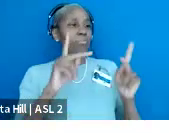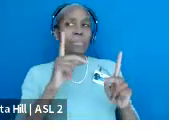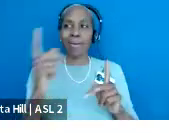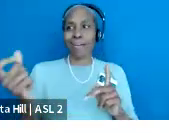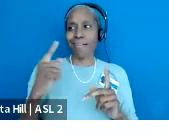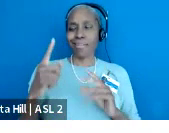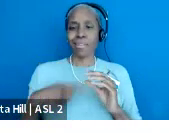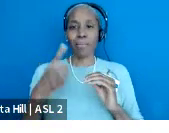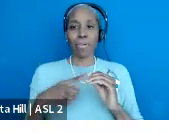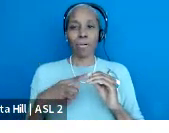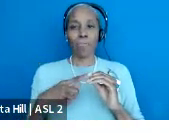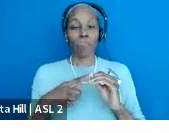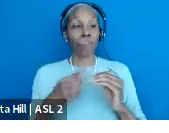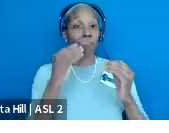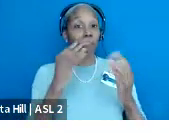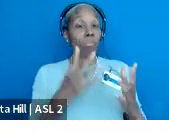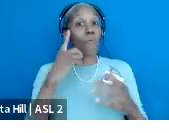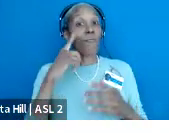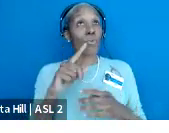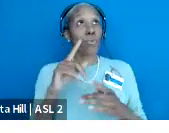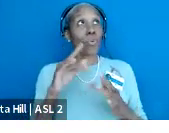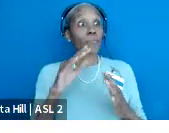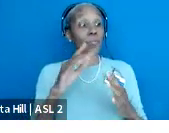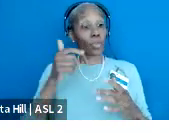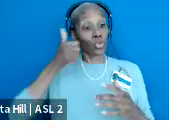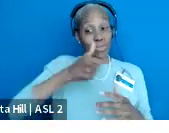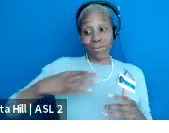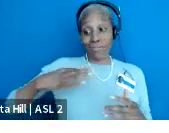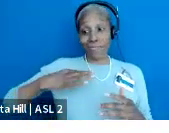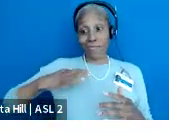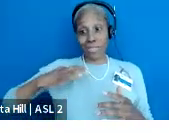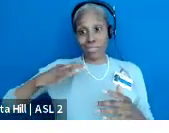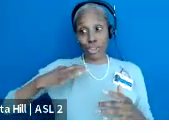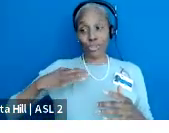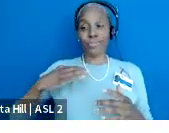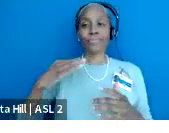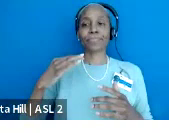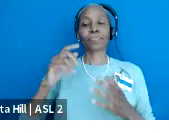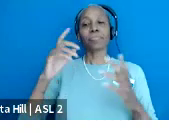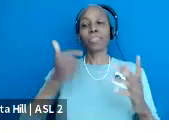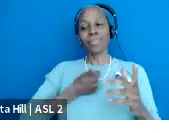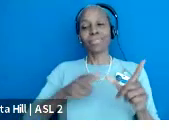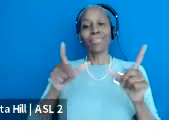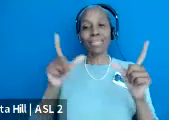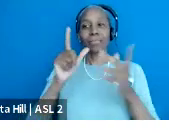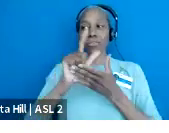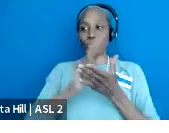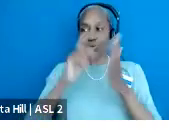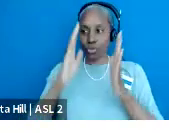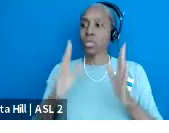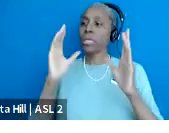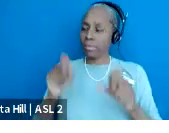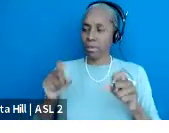asking about information for volunteering. You know, there's, as a licensed attorney, there are opportunities to do